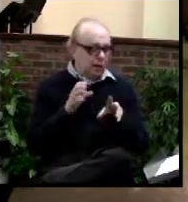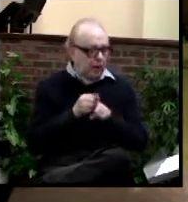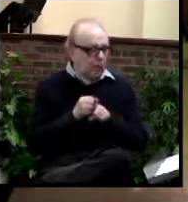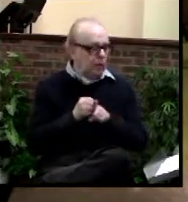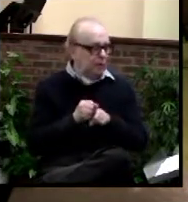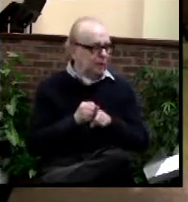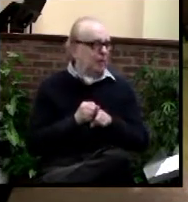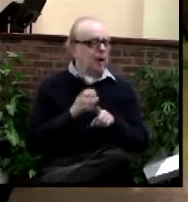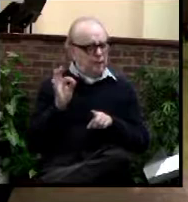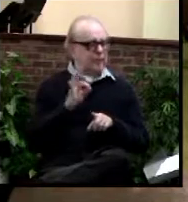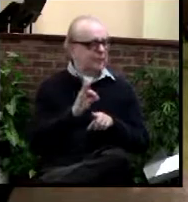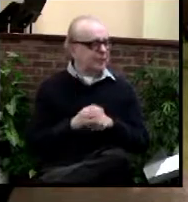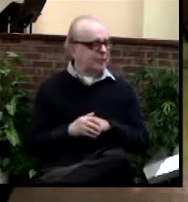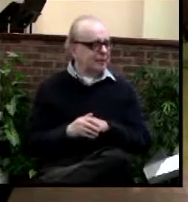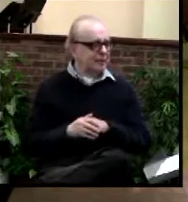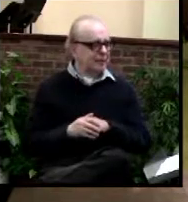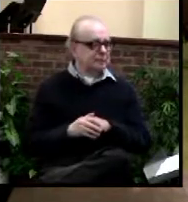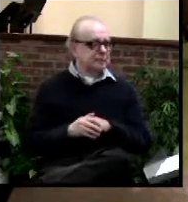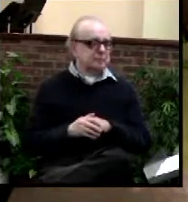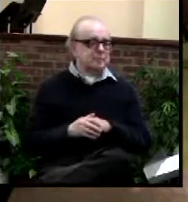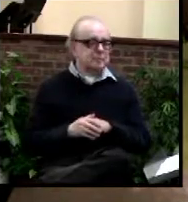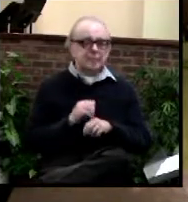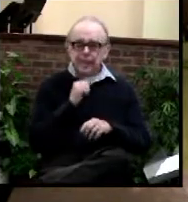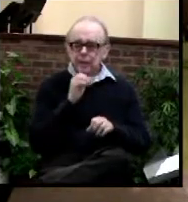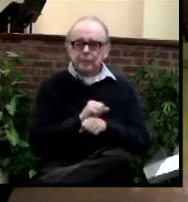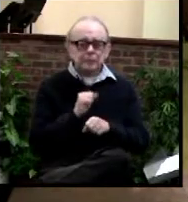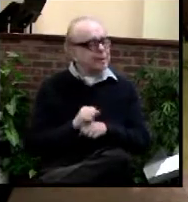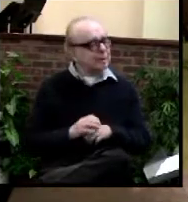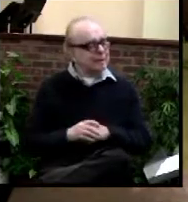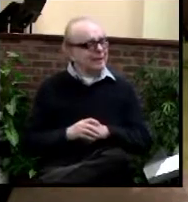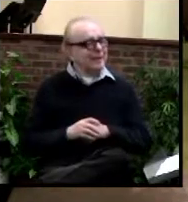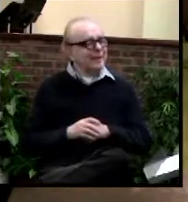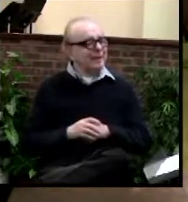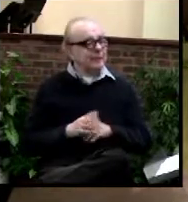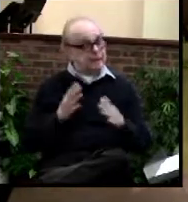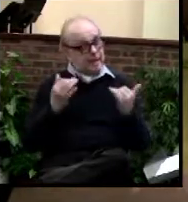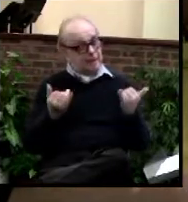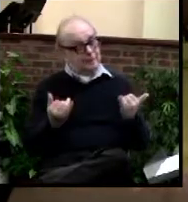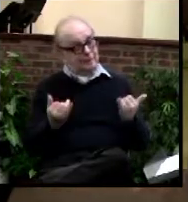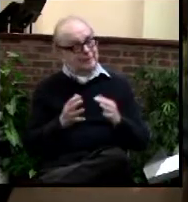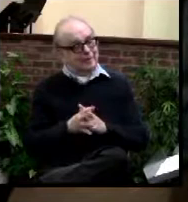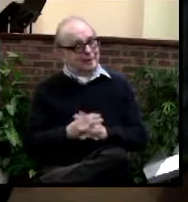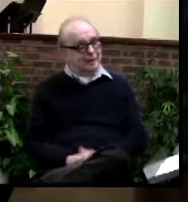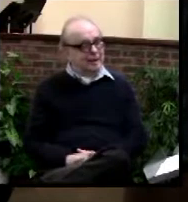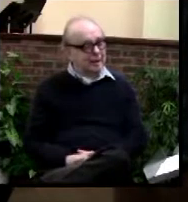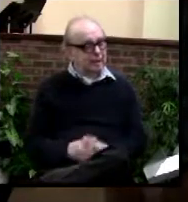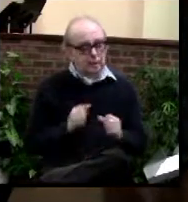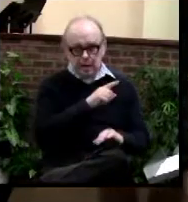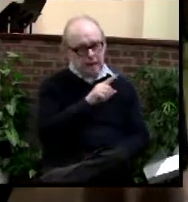flip-flops. It just doesn't work. Now, how many of you